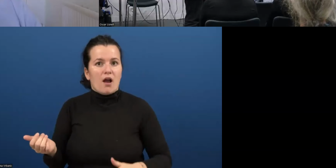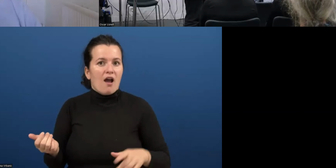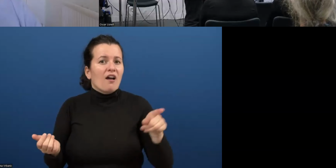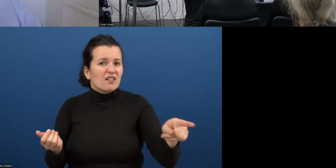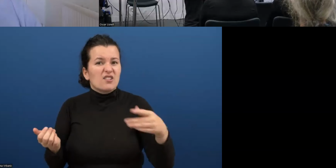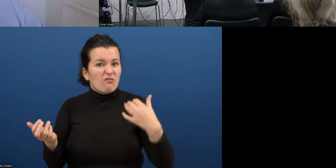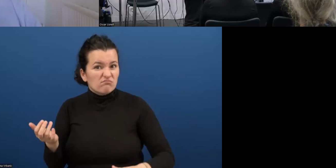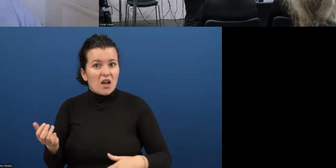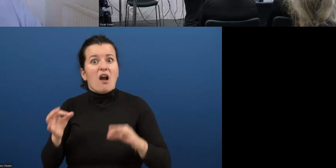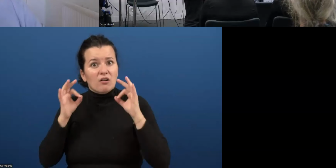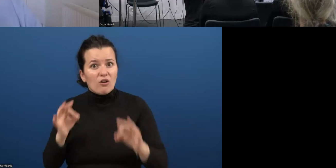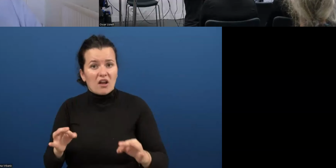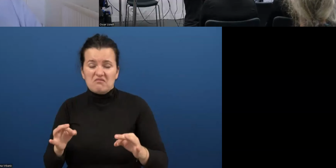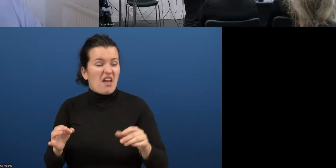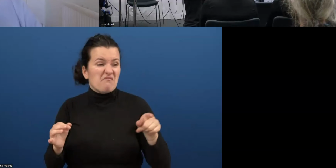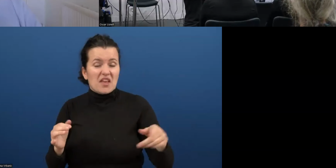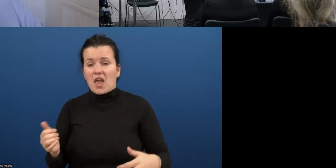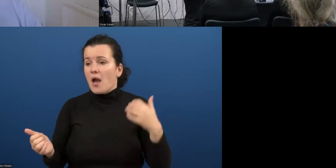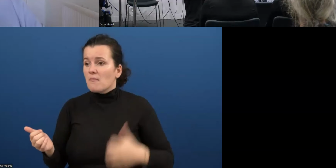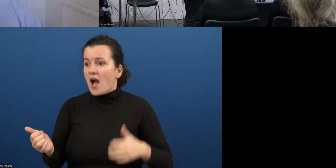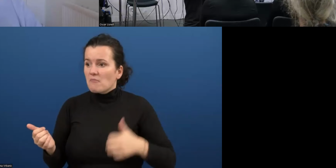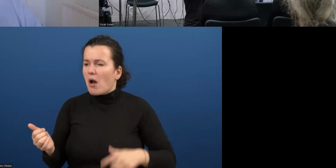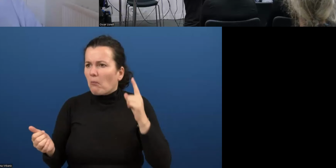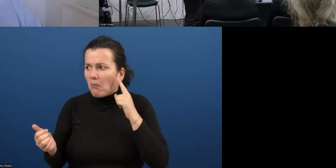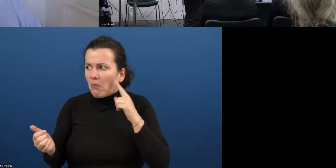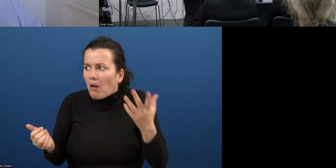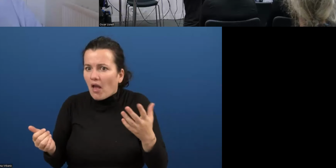It's not the correct grip. It's the sound. It's the curiosity.